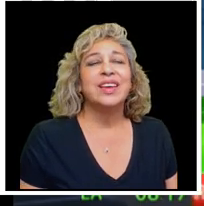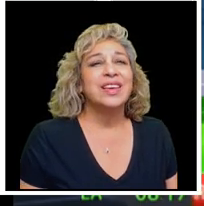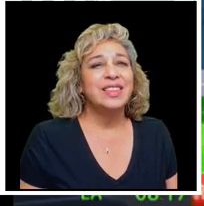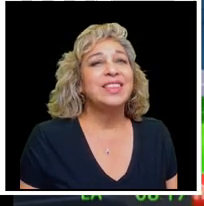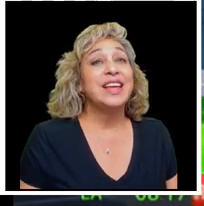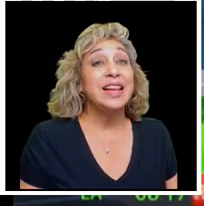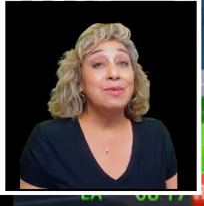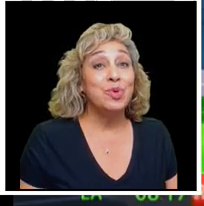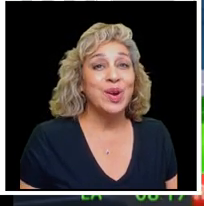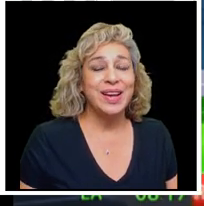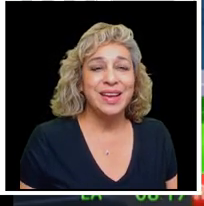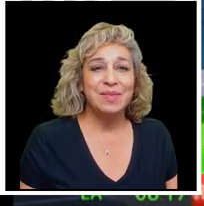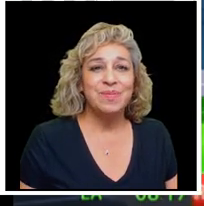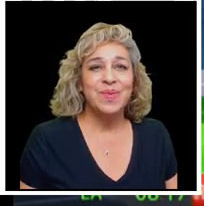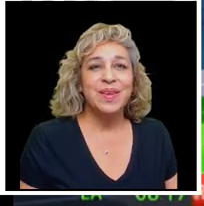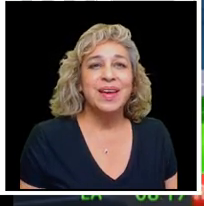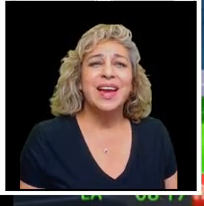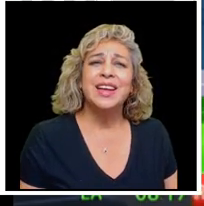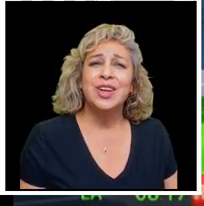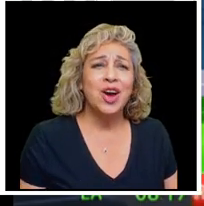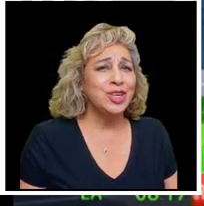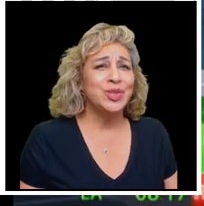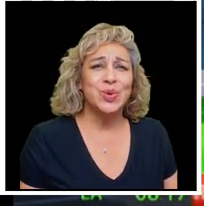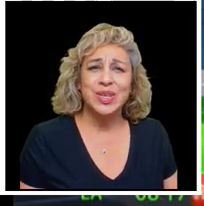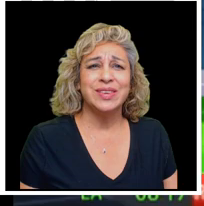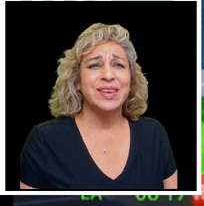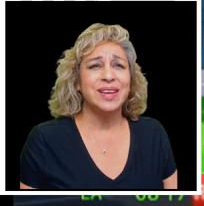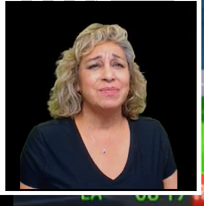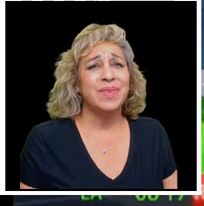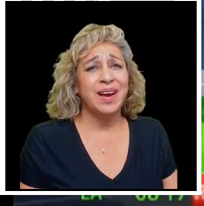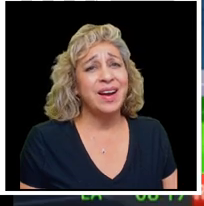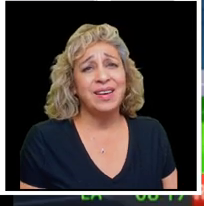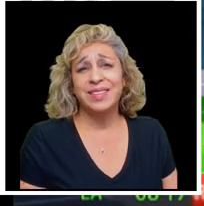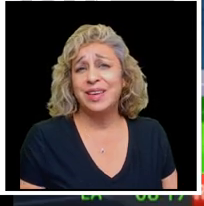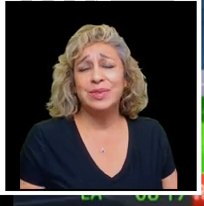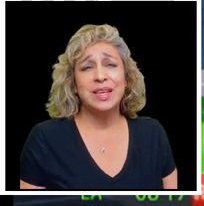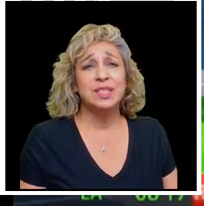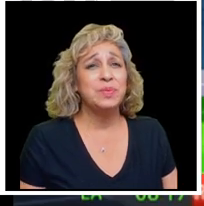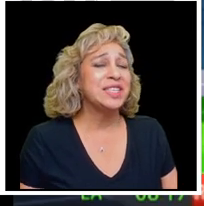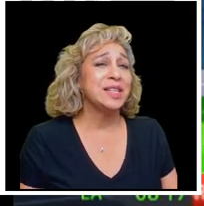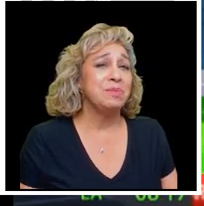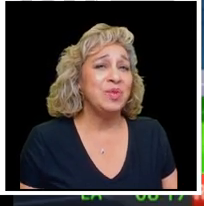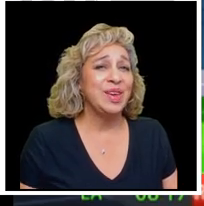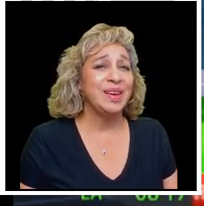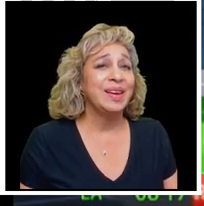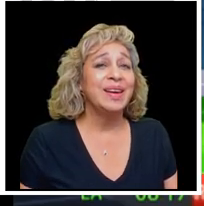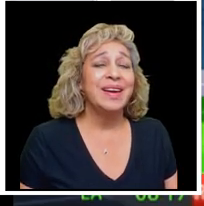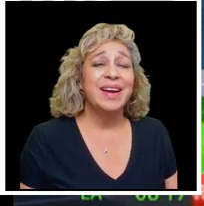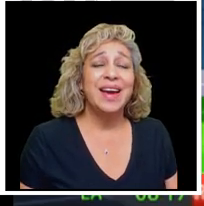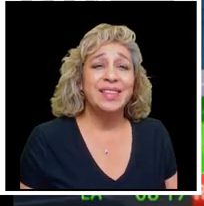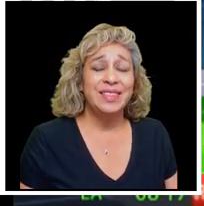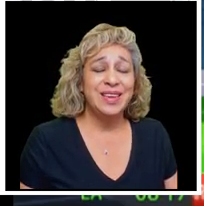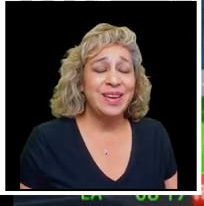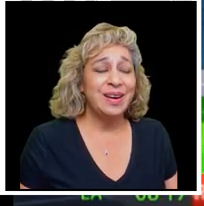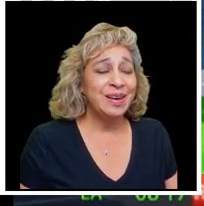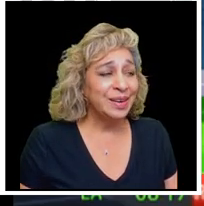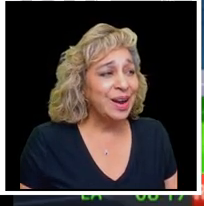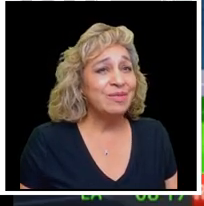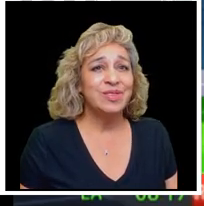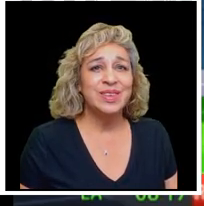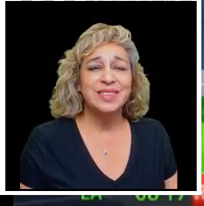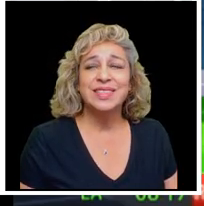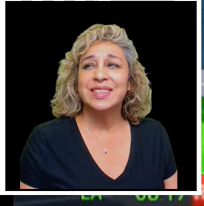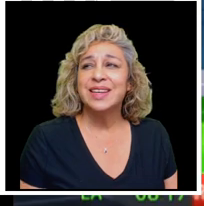that they liberate him and not torture him ah that was especially moving at the